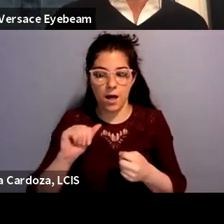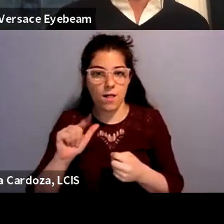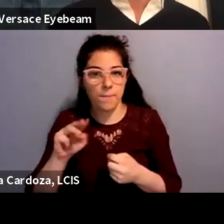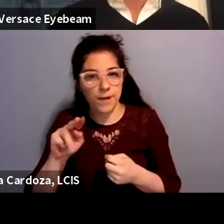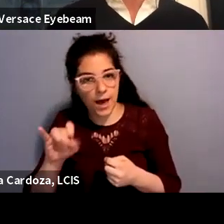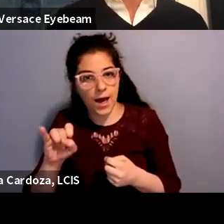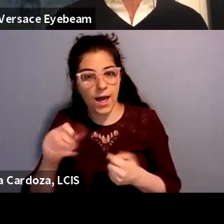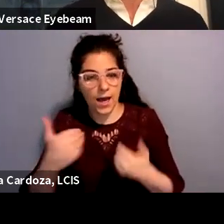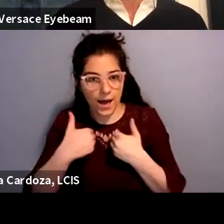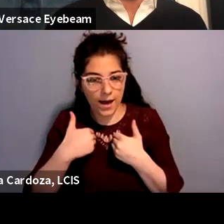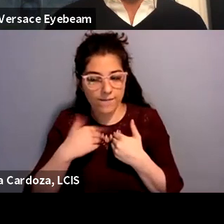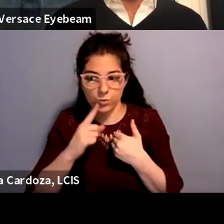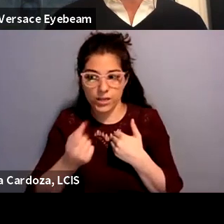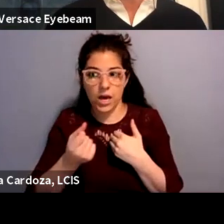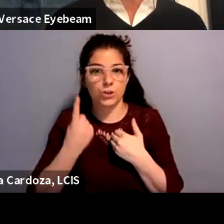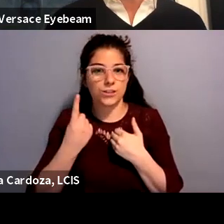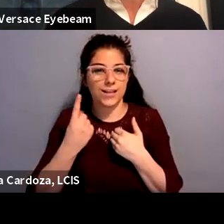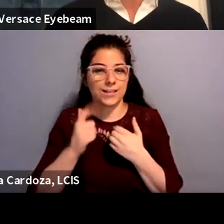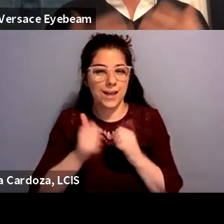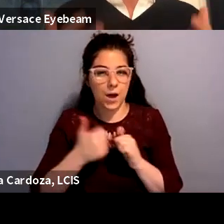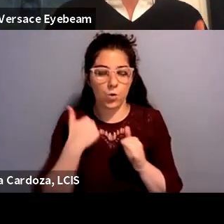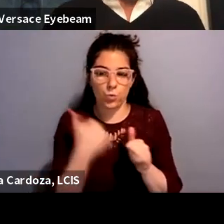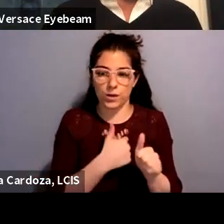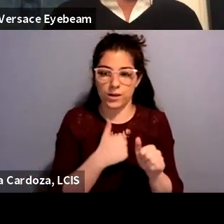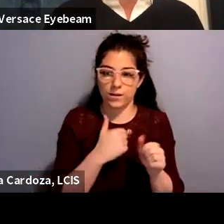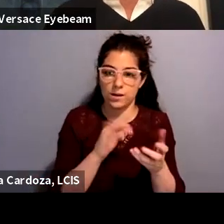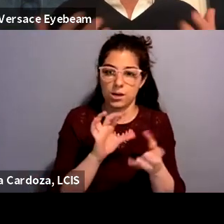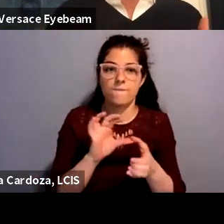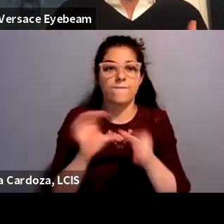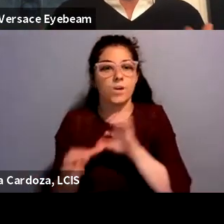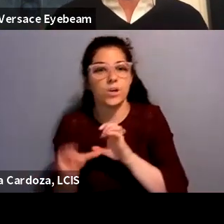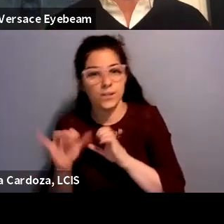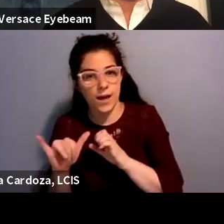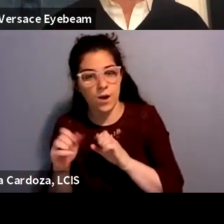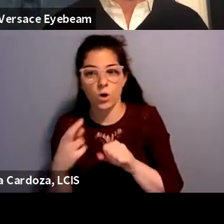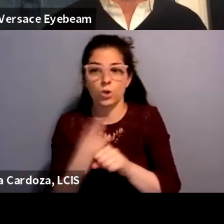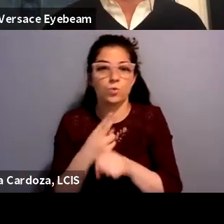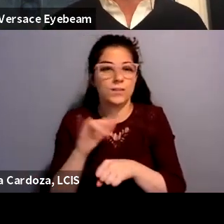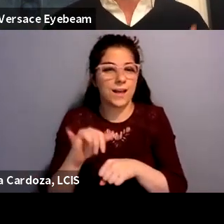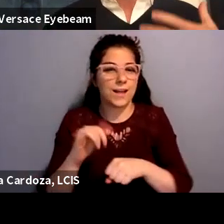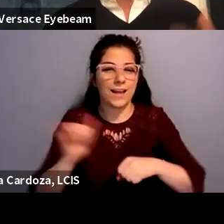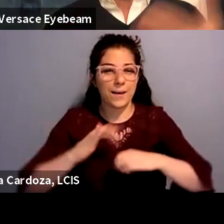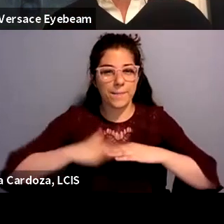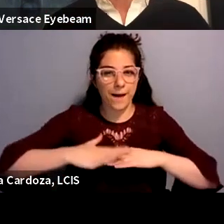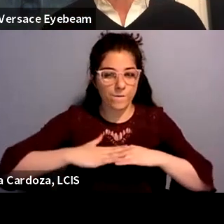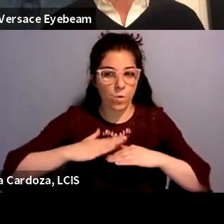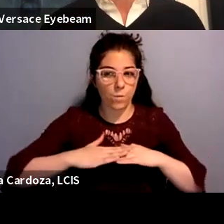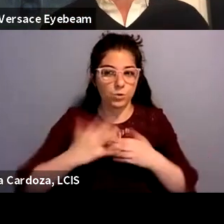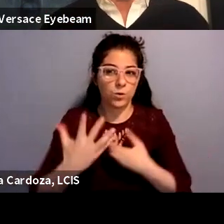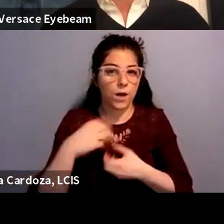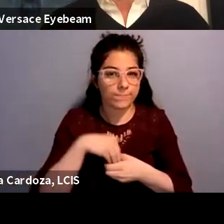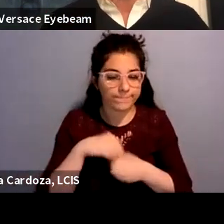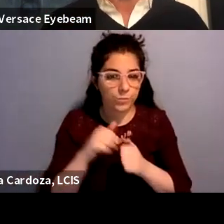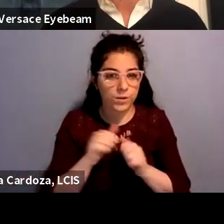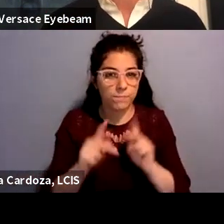have and understanding how we convert that or utilize that as a platform to engage with folks